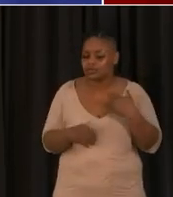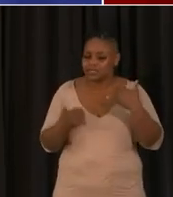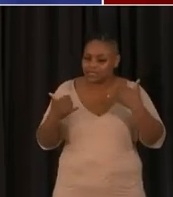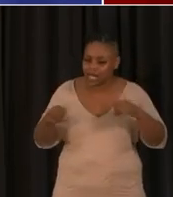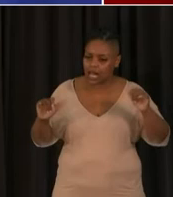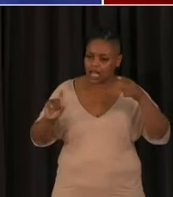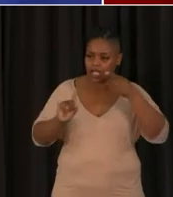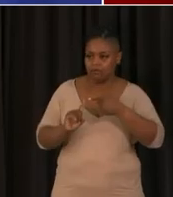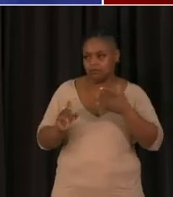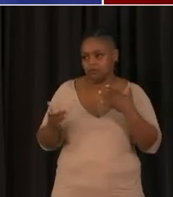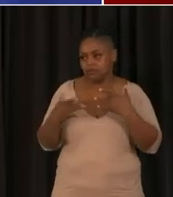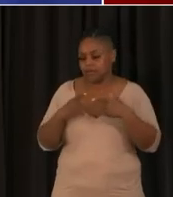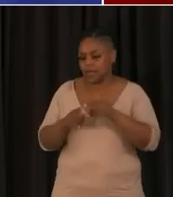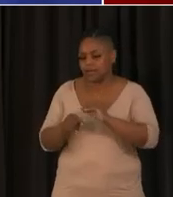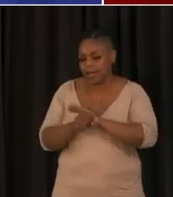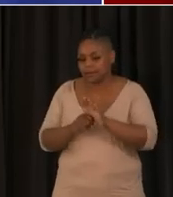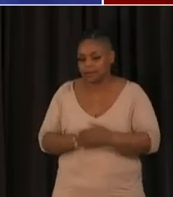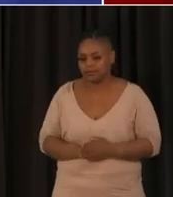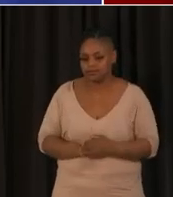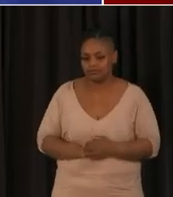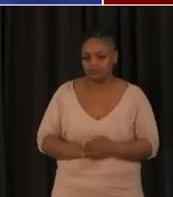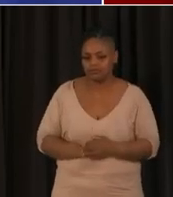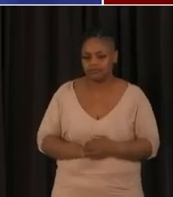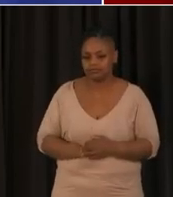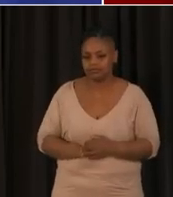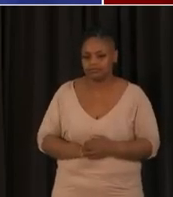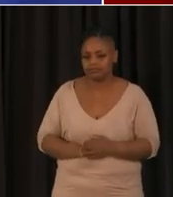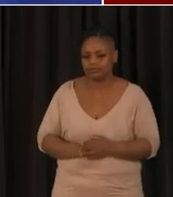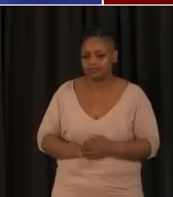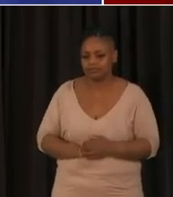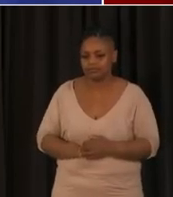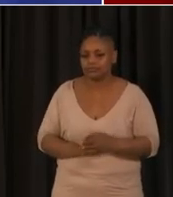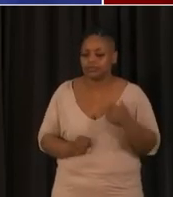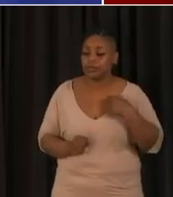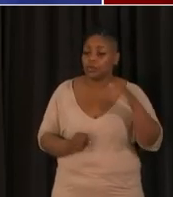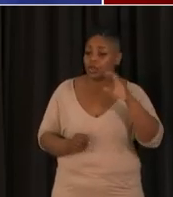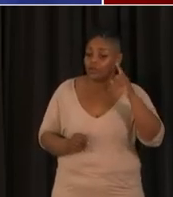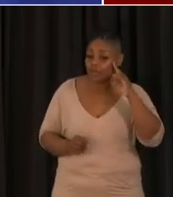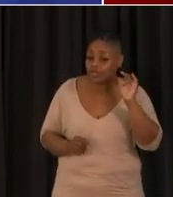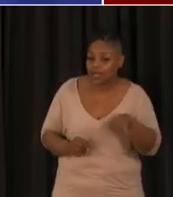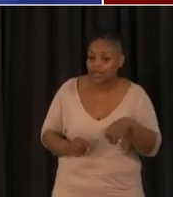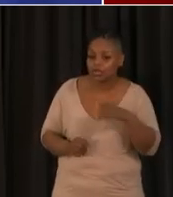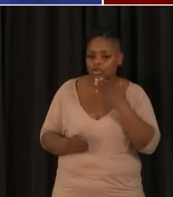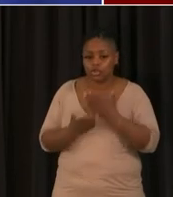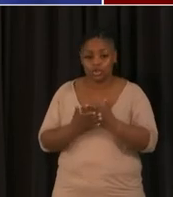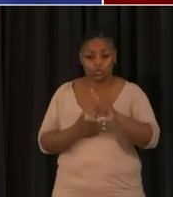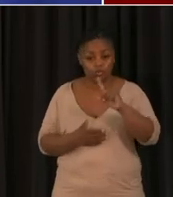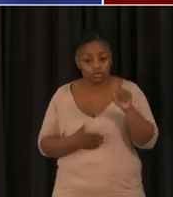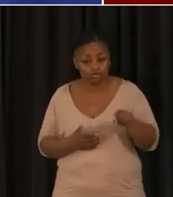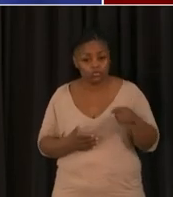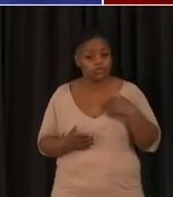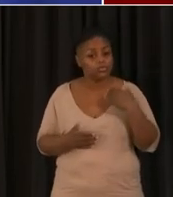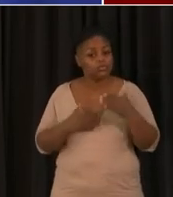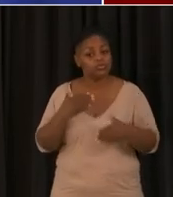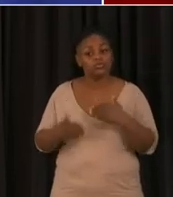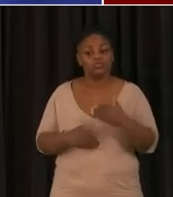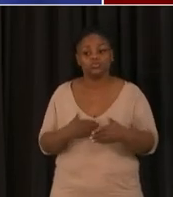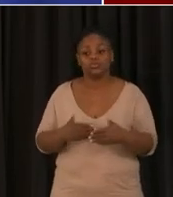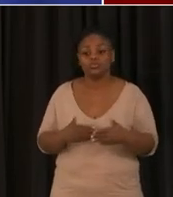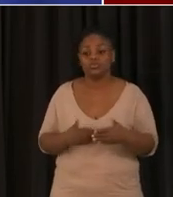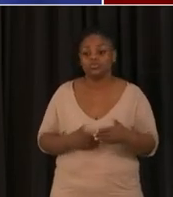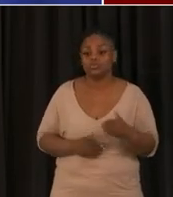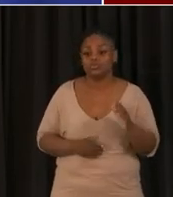wise investor. I think you might be able to help be a financial navigator for some residents as well,